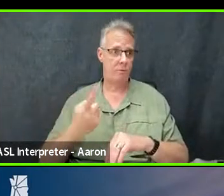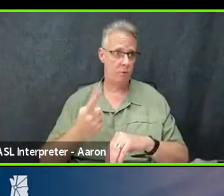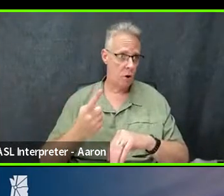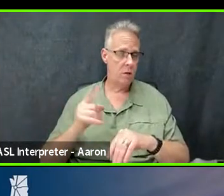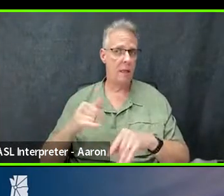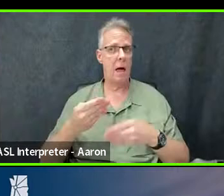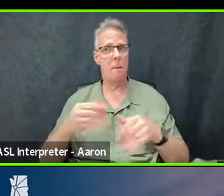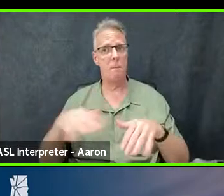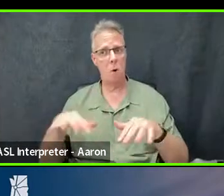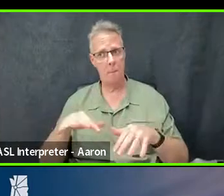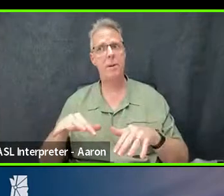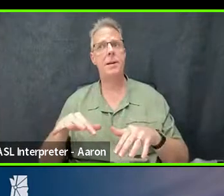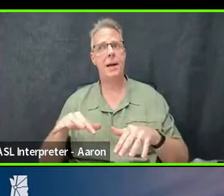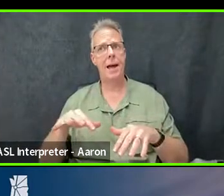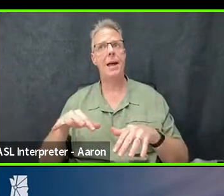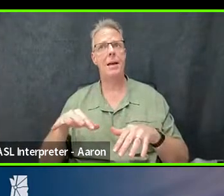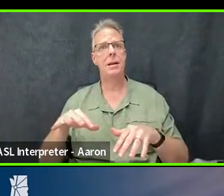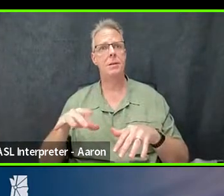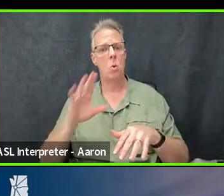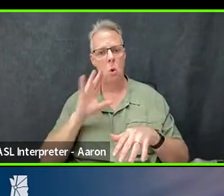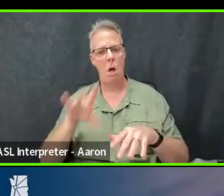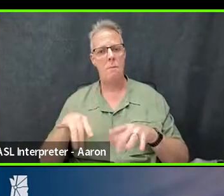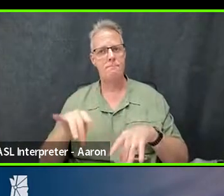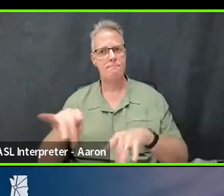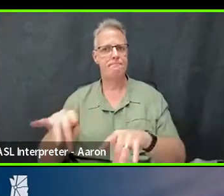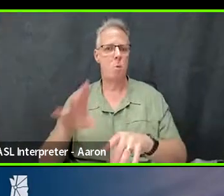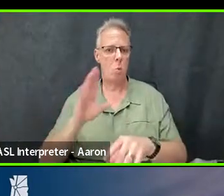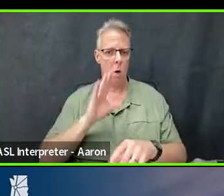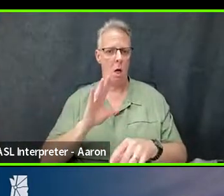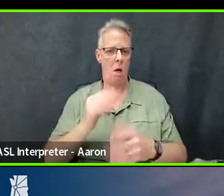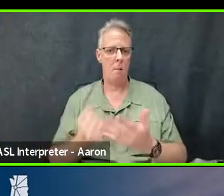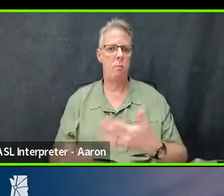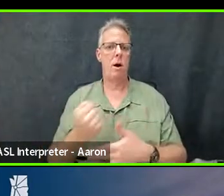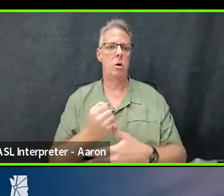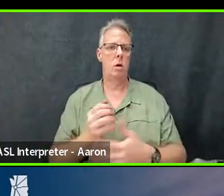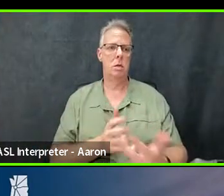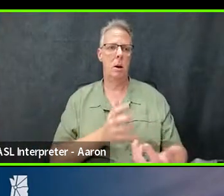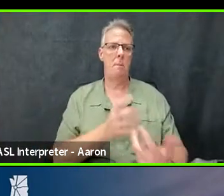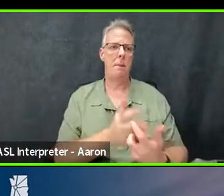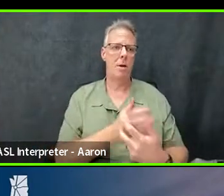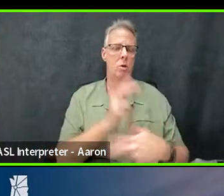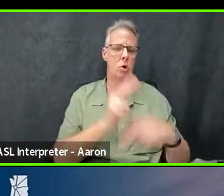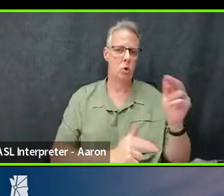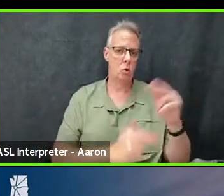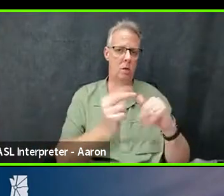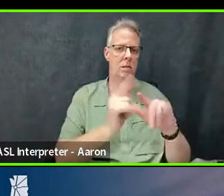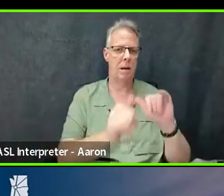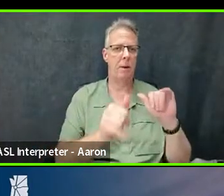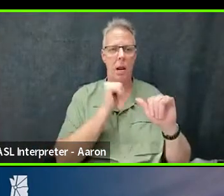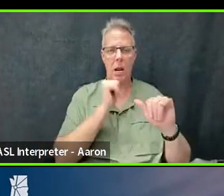property acquisition will be prioritized to match the construction phasing.